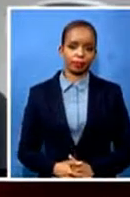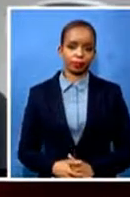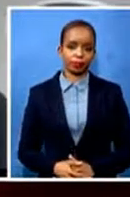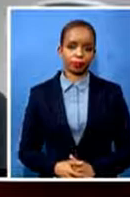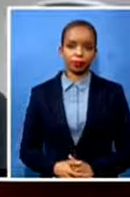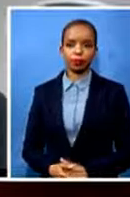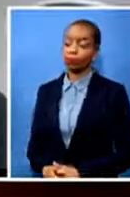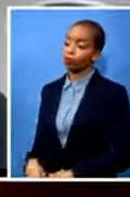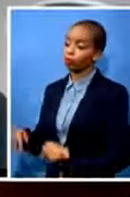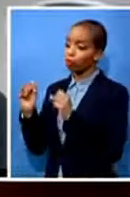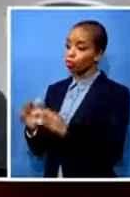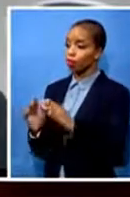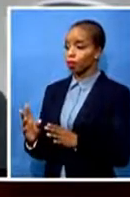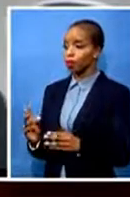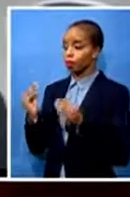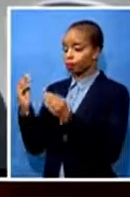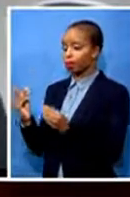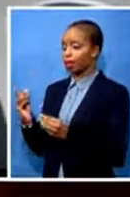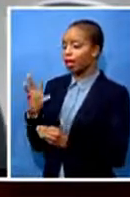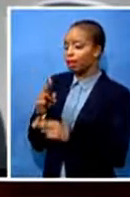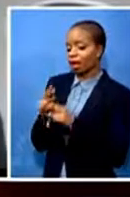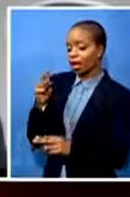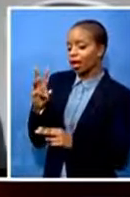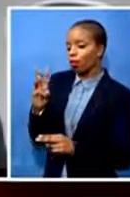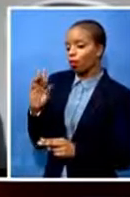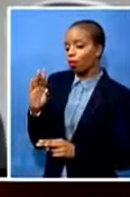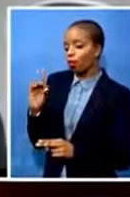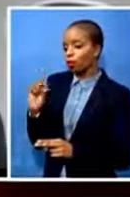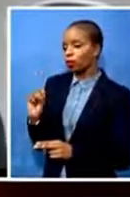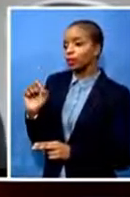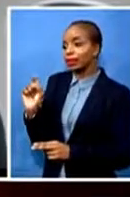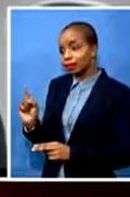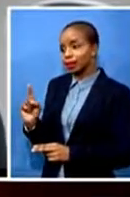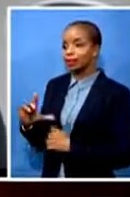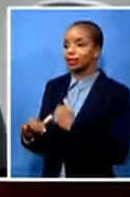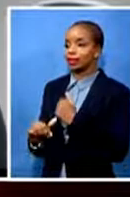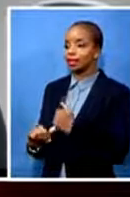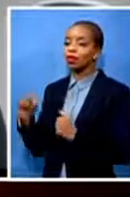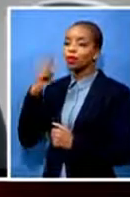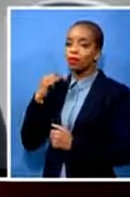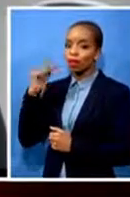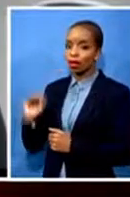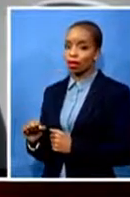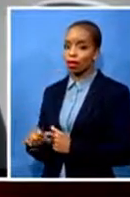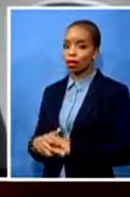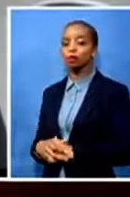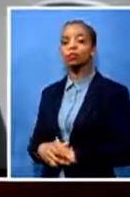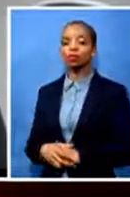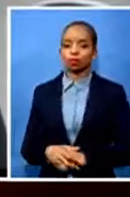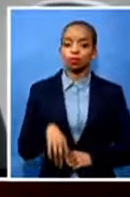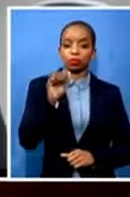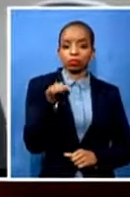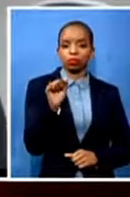November this year? We will be handing over the final wards in November. You know, you spoke about COVID-19. I mean, we're